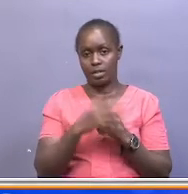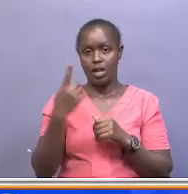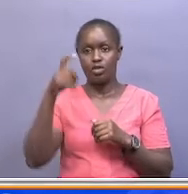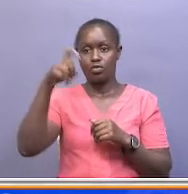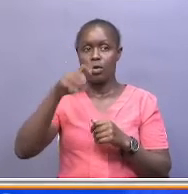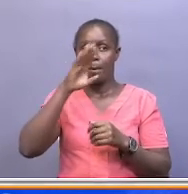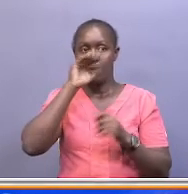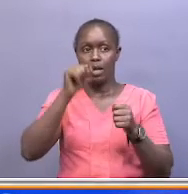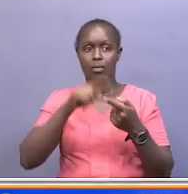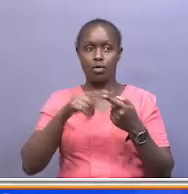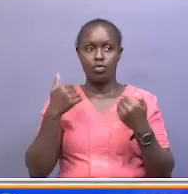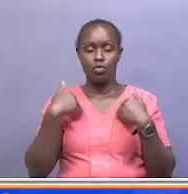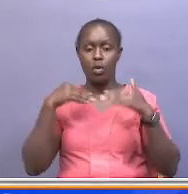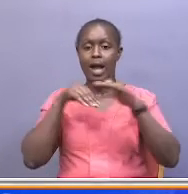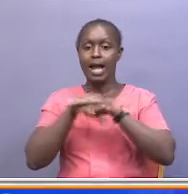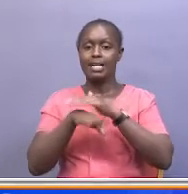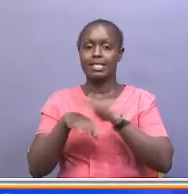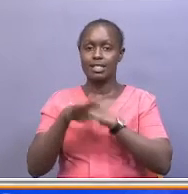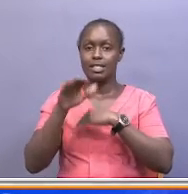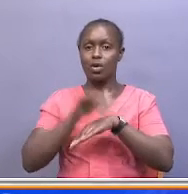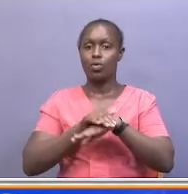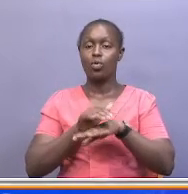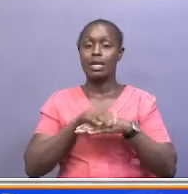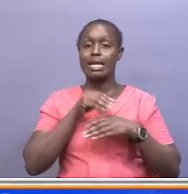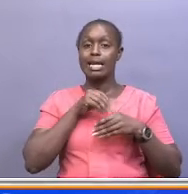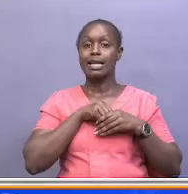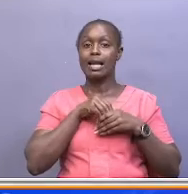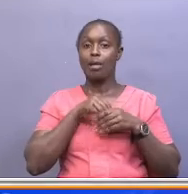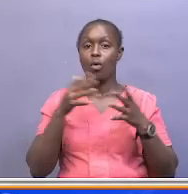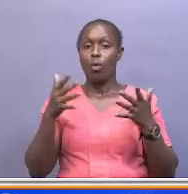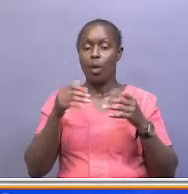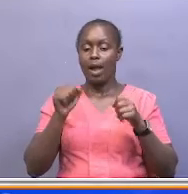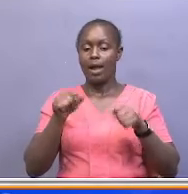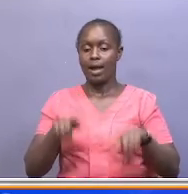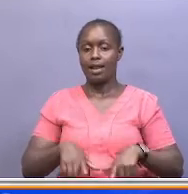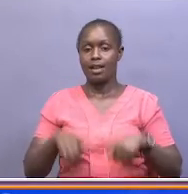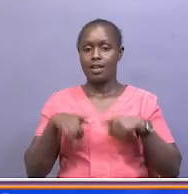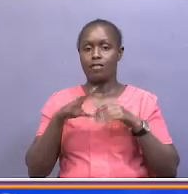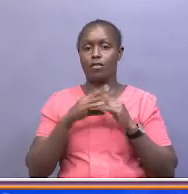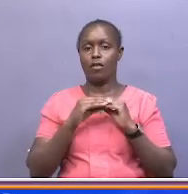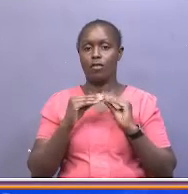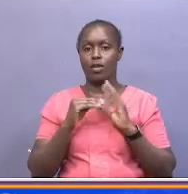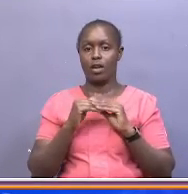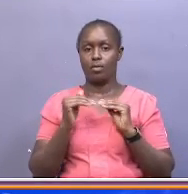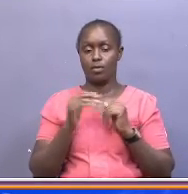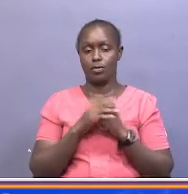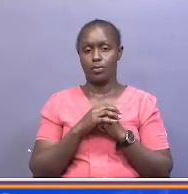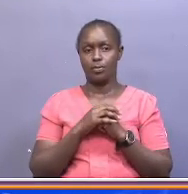able to access decent income where they can live comfortably.